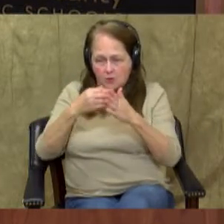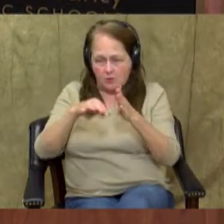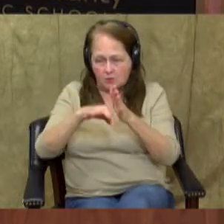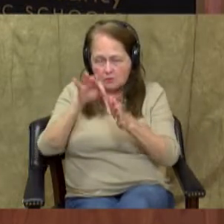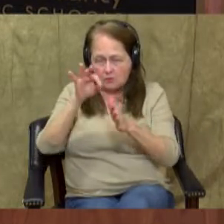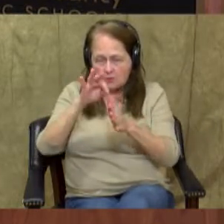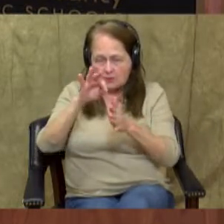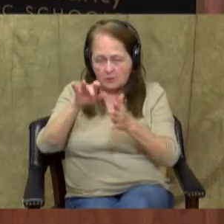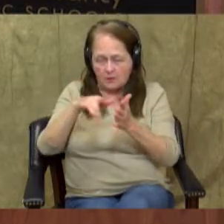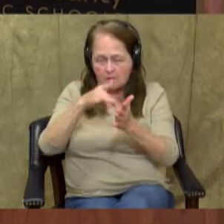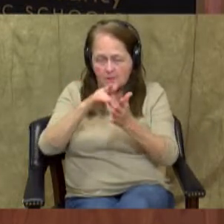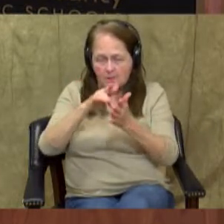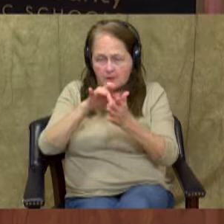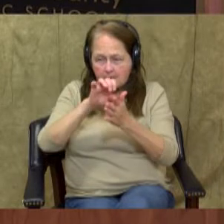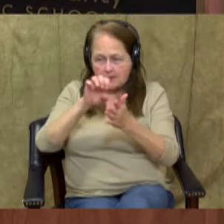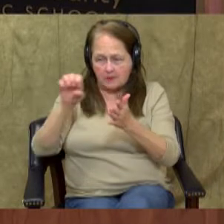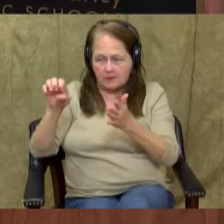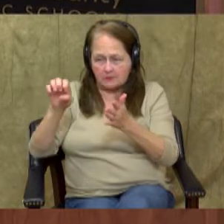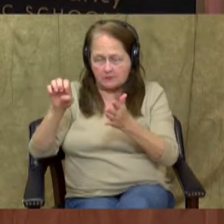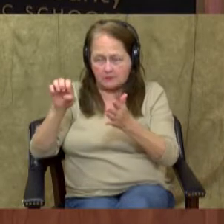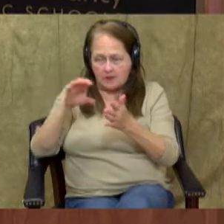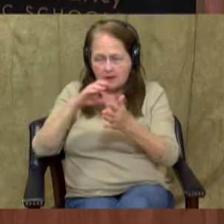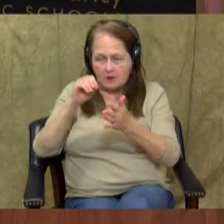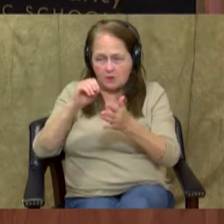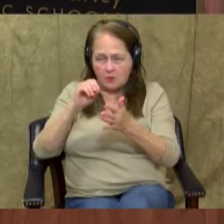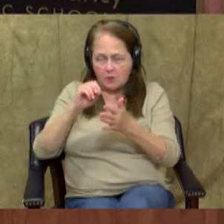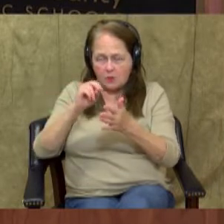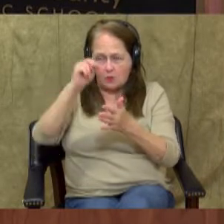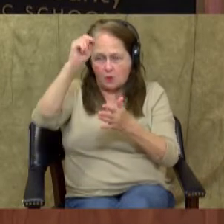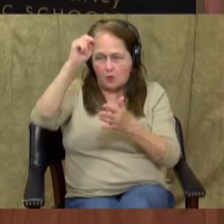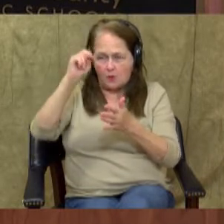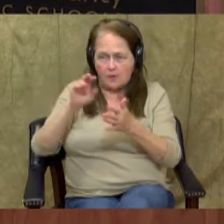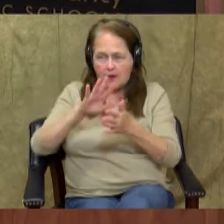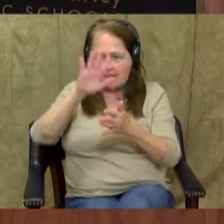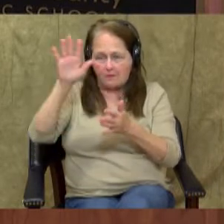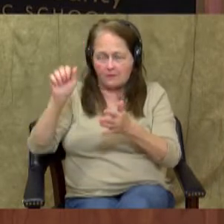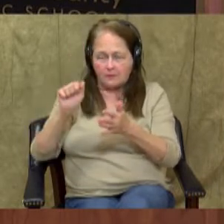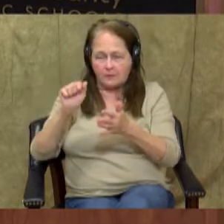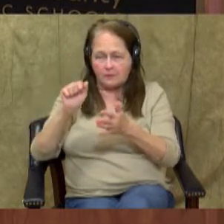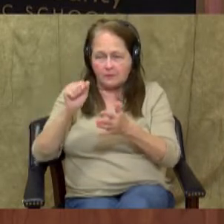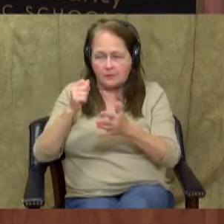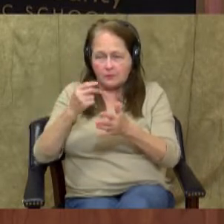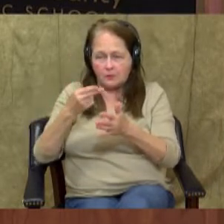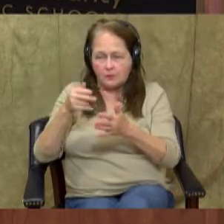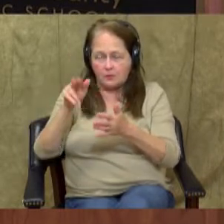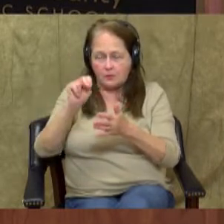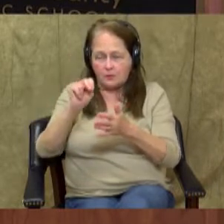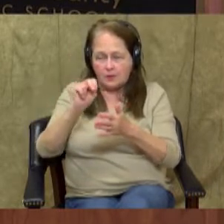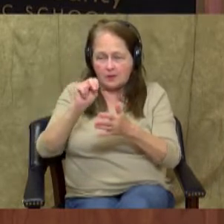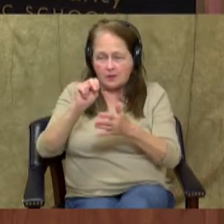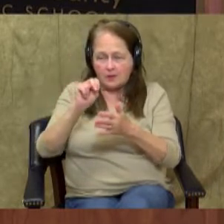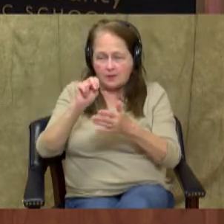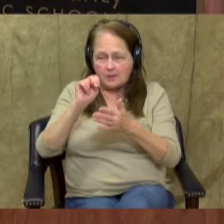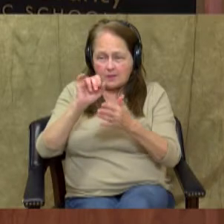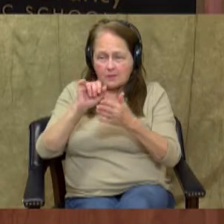in the Middle East and North Africa. And we're going to take a look at this, but we're going to focus on some of those urban areas that might not come to